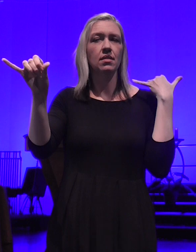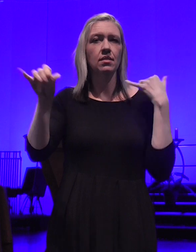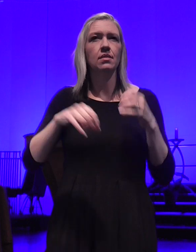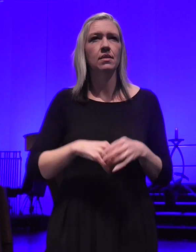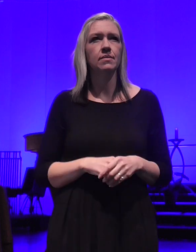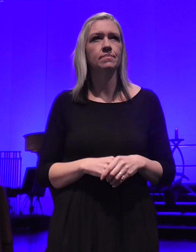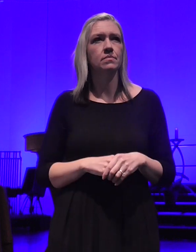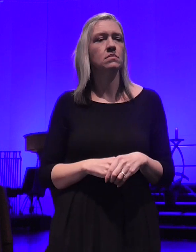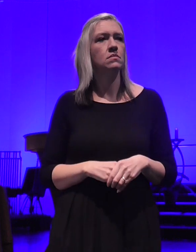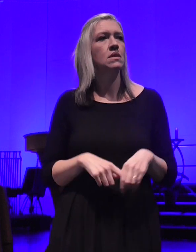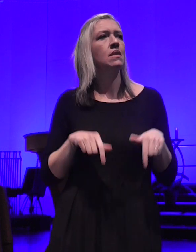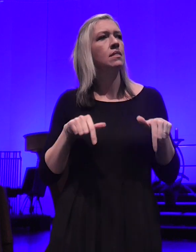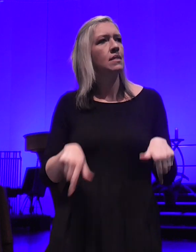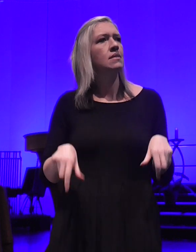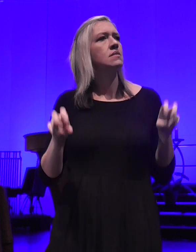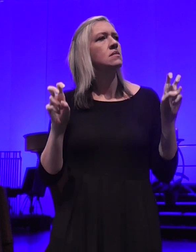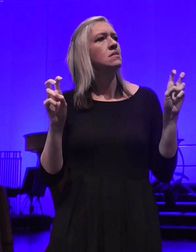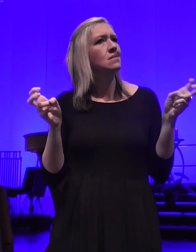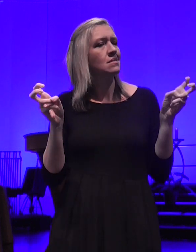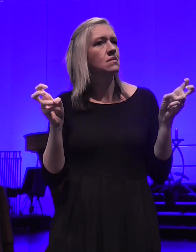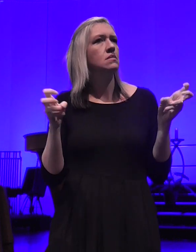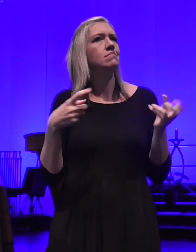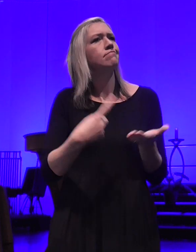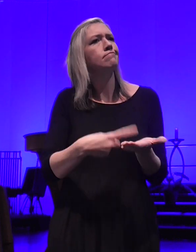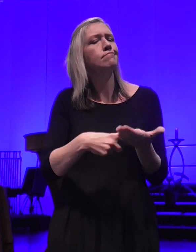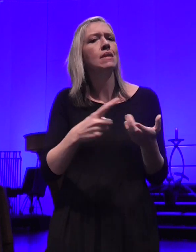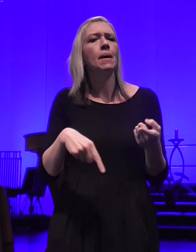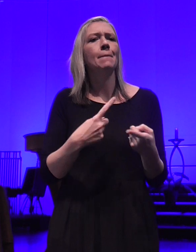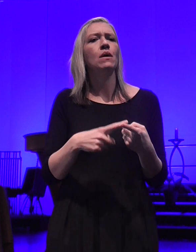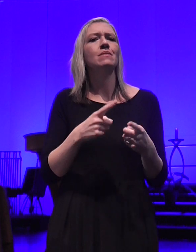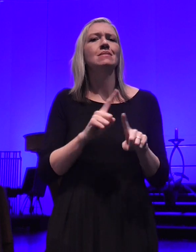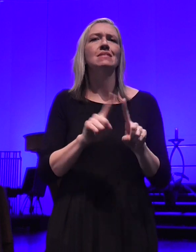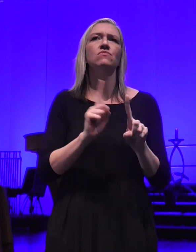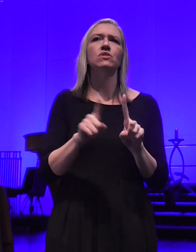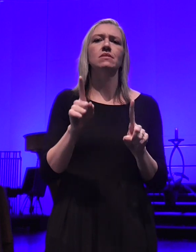And in this series, we're talking about rituals that invoke